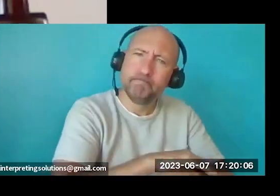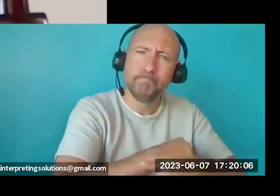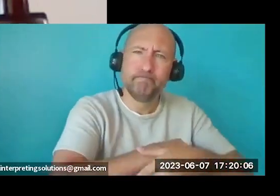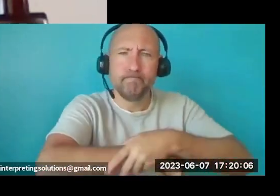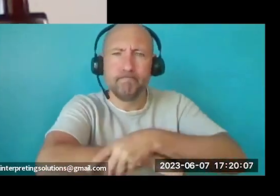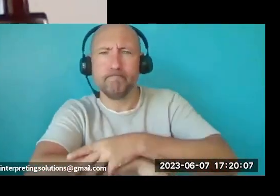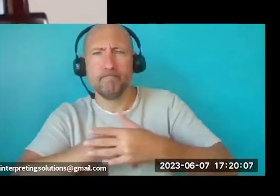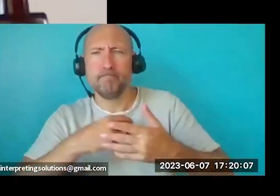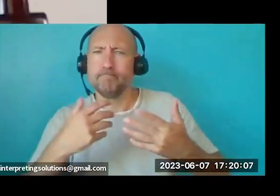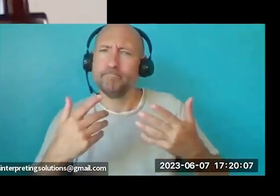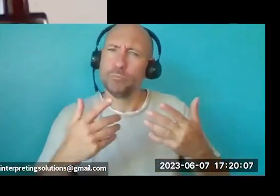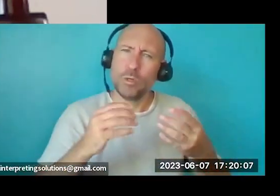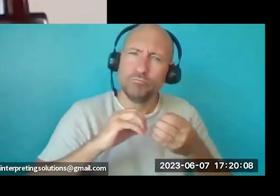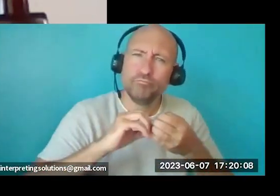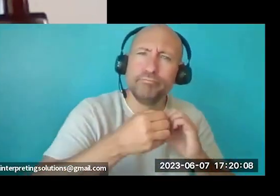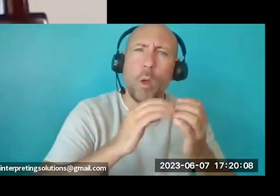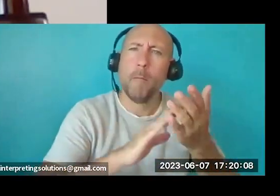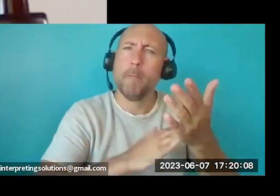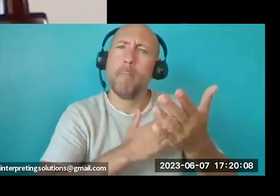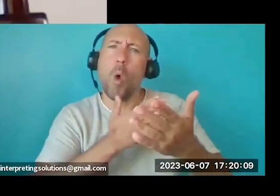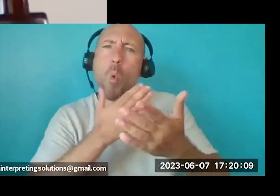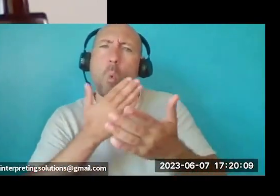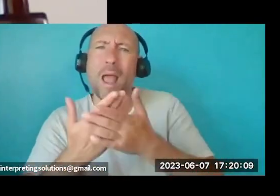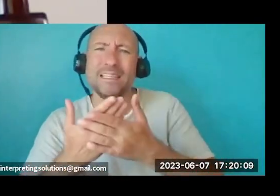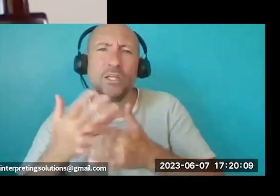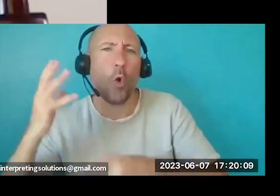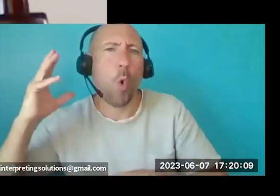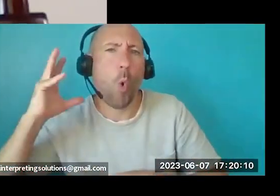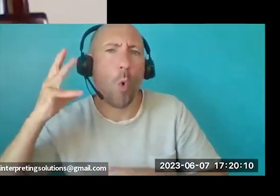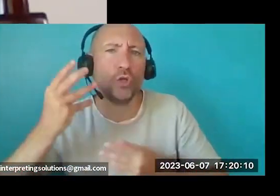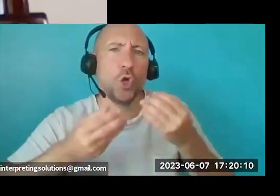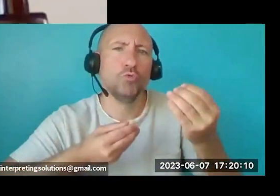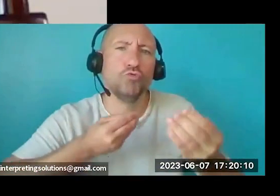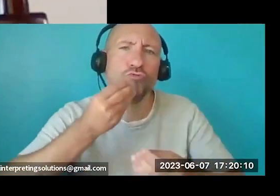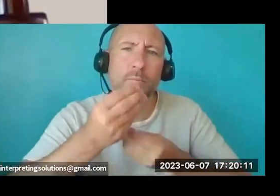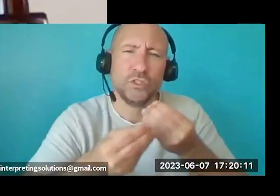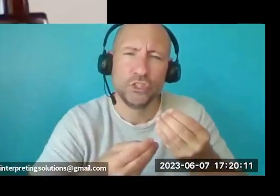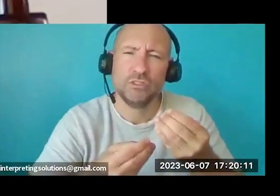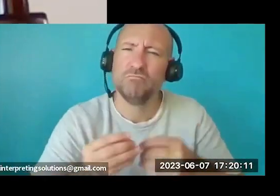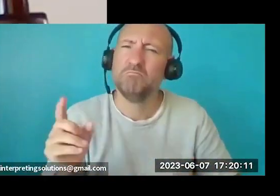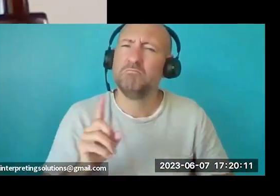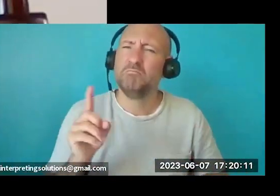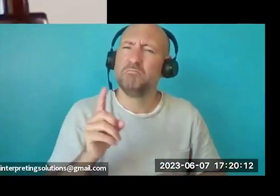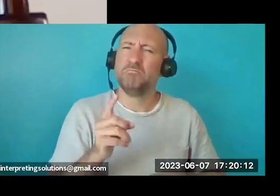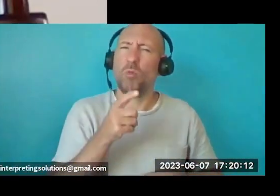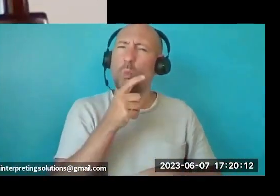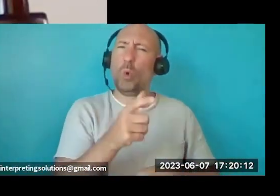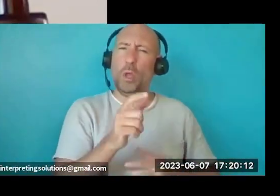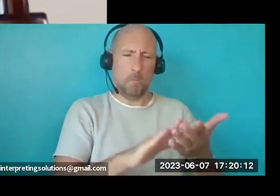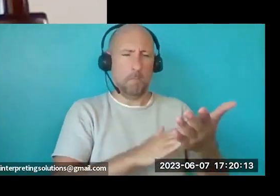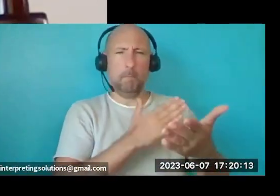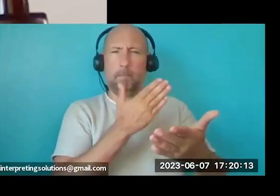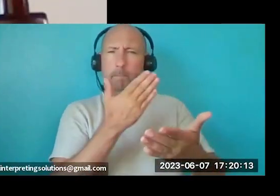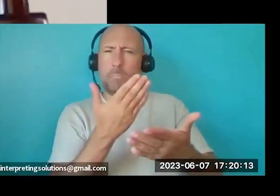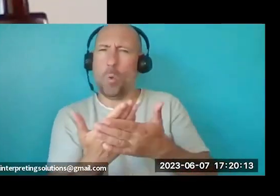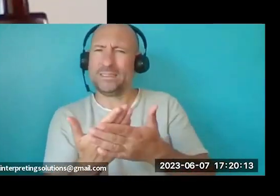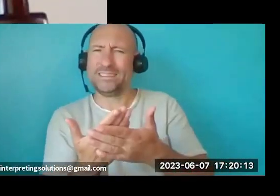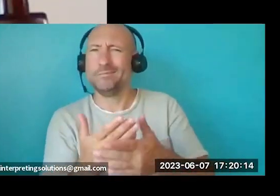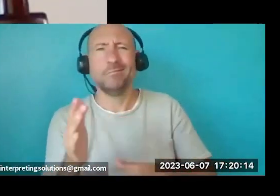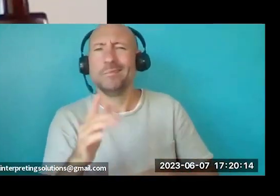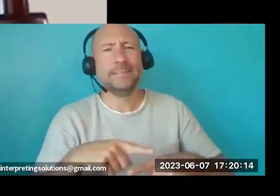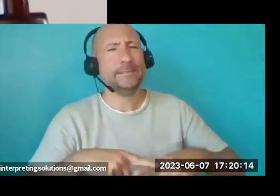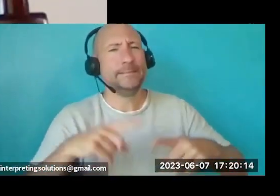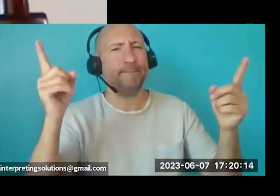creating poetic audio descriptions. We call them poetic, because they are different from the traditional